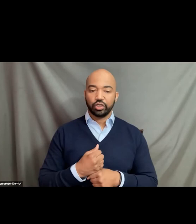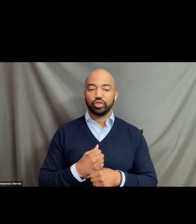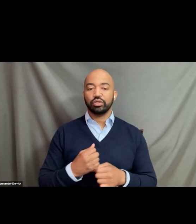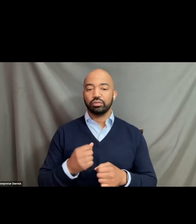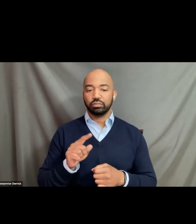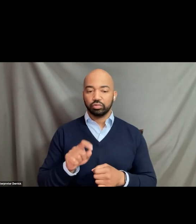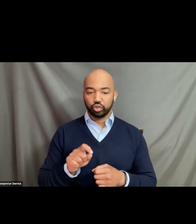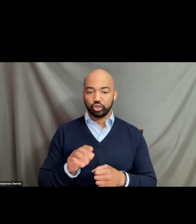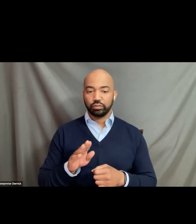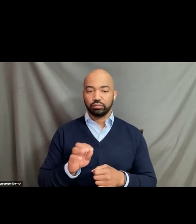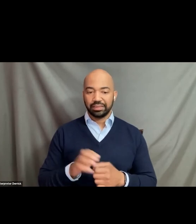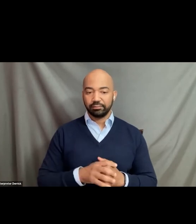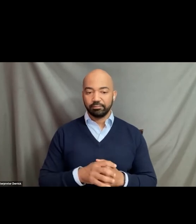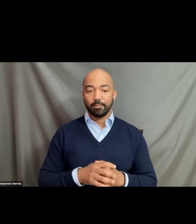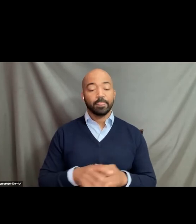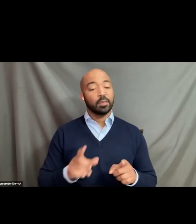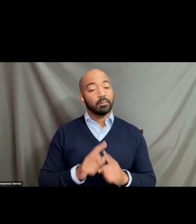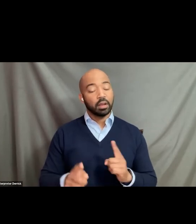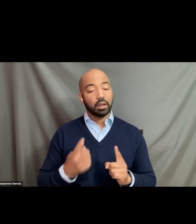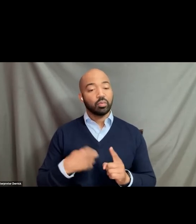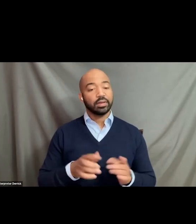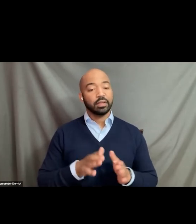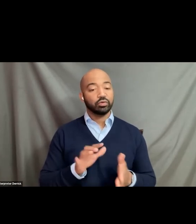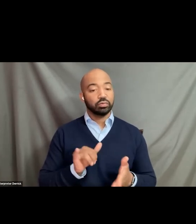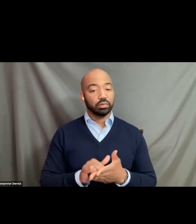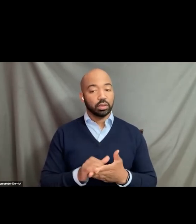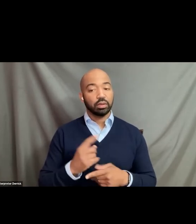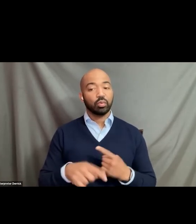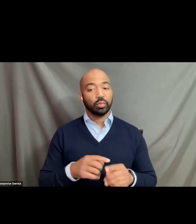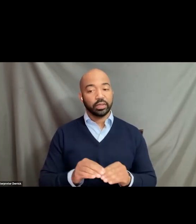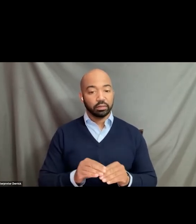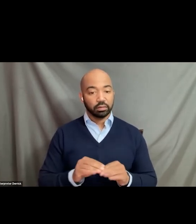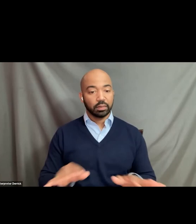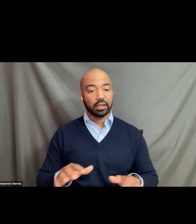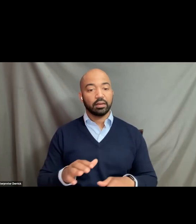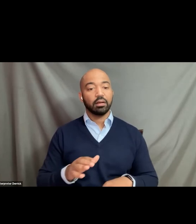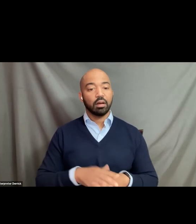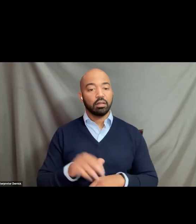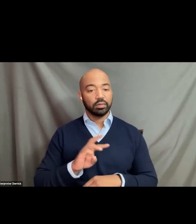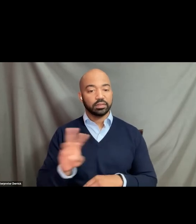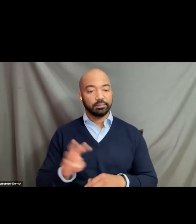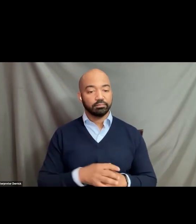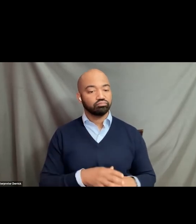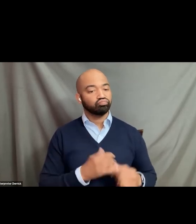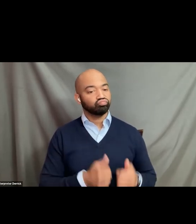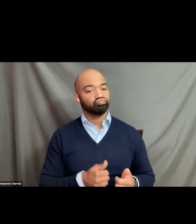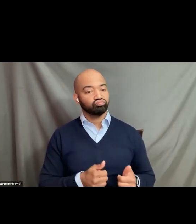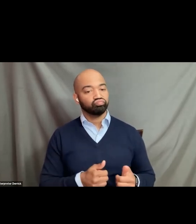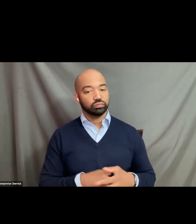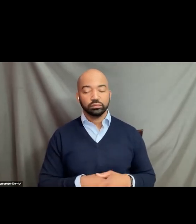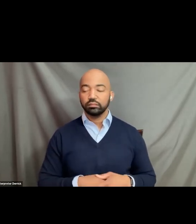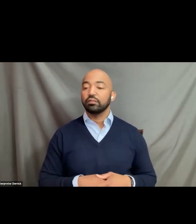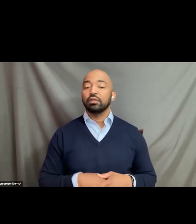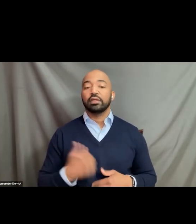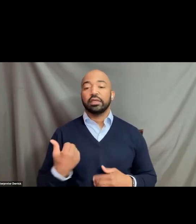yes, but that's something we plan to do when we deploy this on site. Okay, thank you very much. Are there